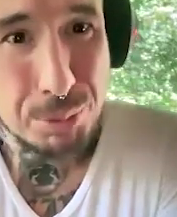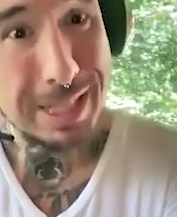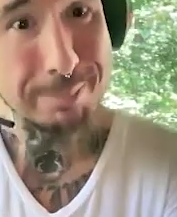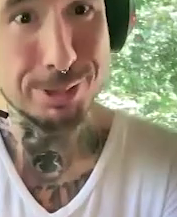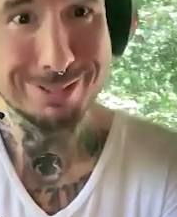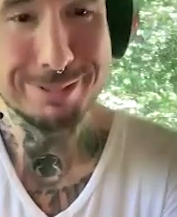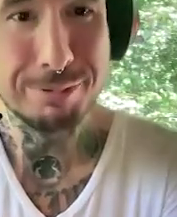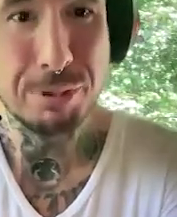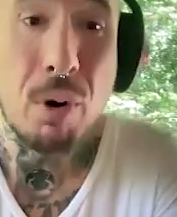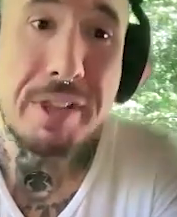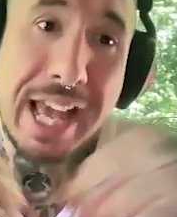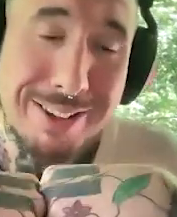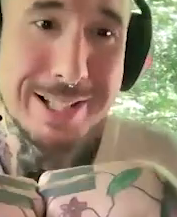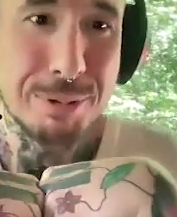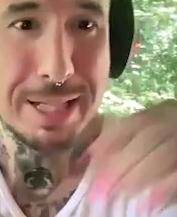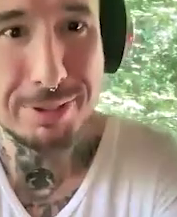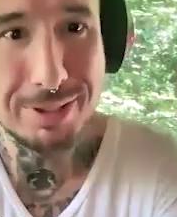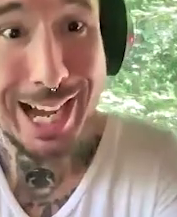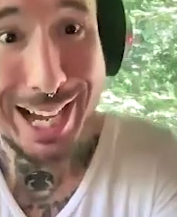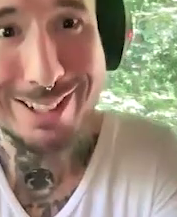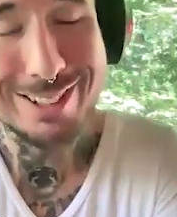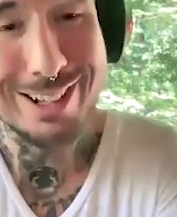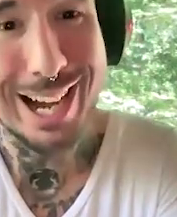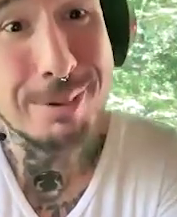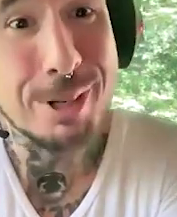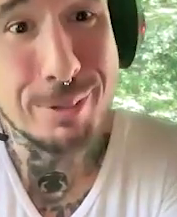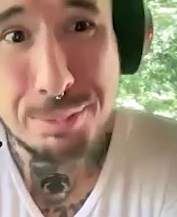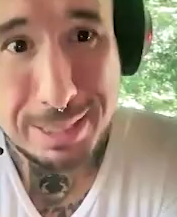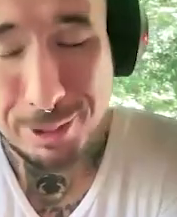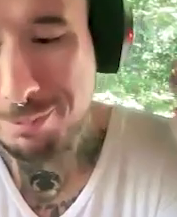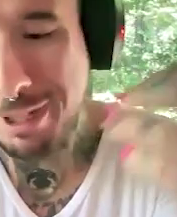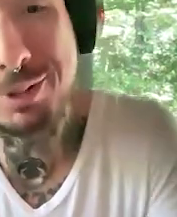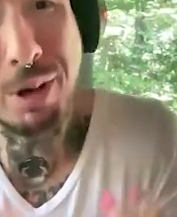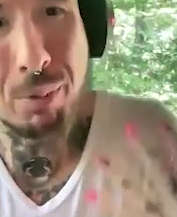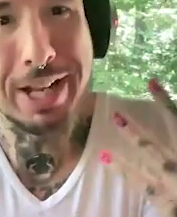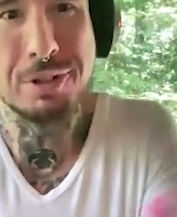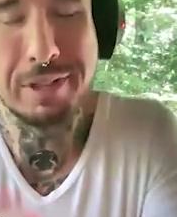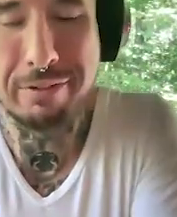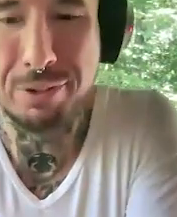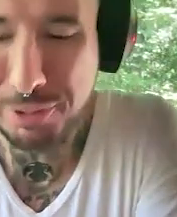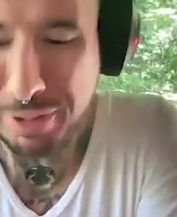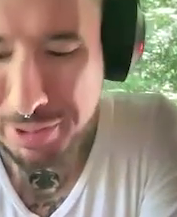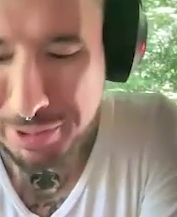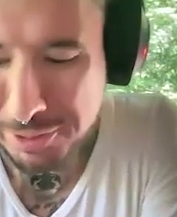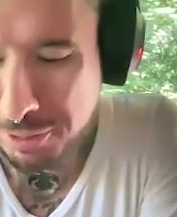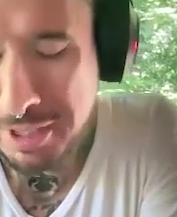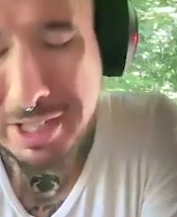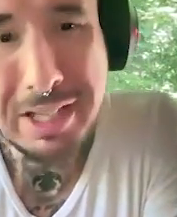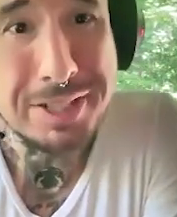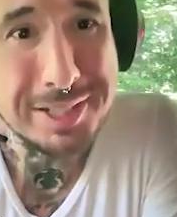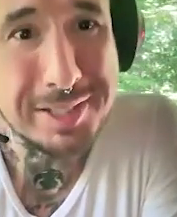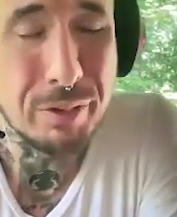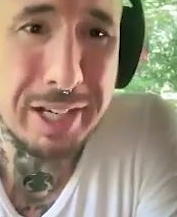more than numbers, we're people. We're more than headlines, we're people. Like, hi, I am one of those people, right? So I want to share that full story with you.